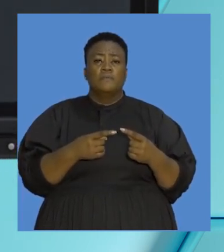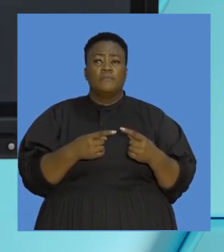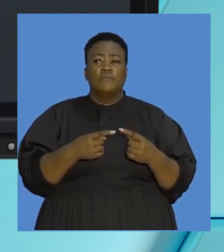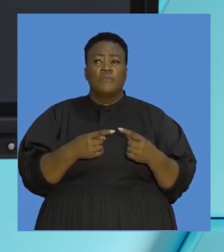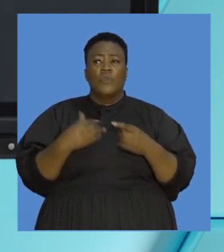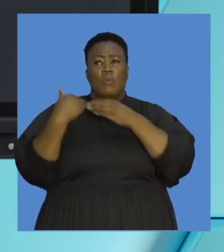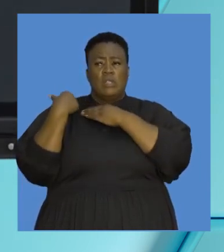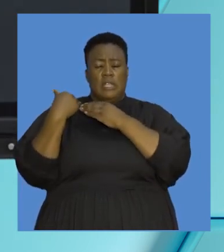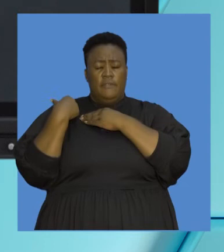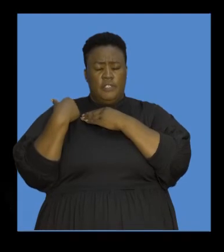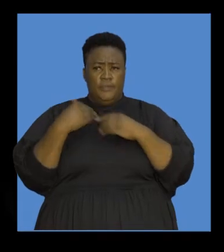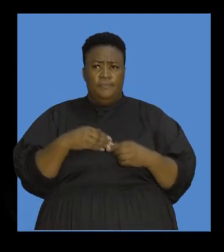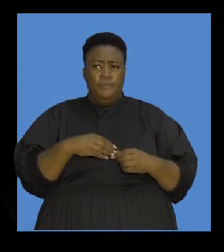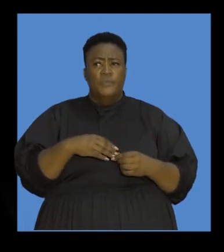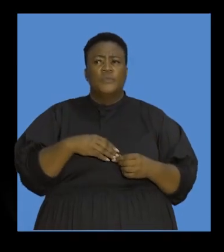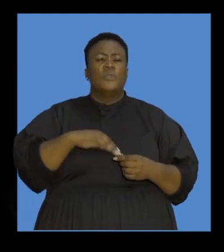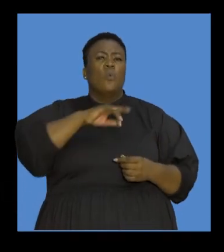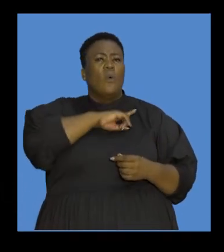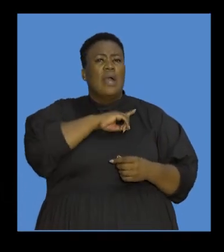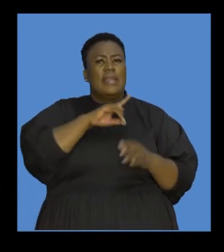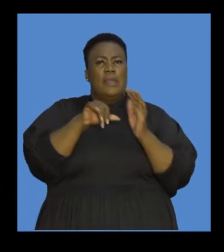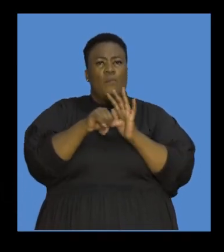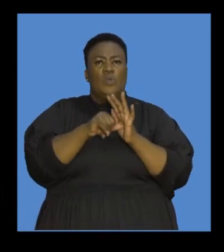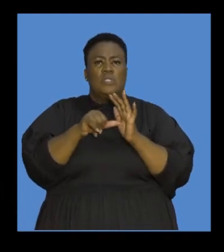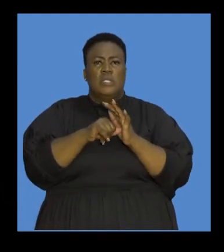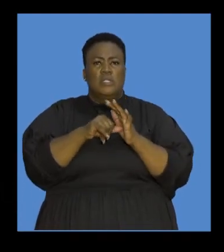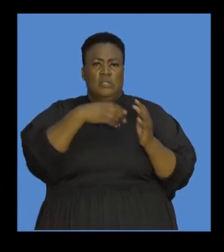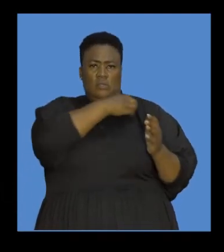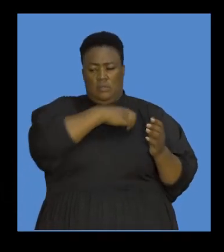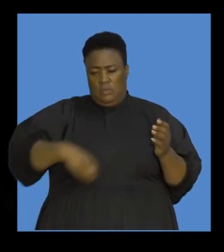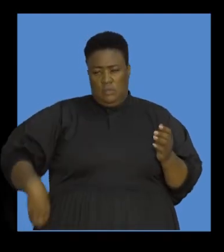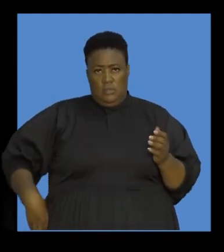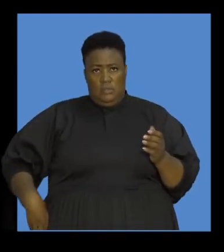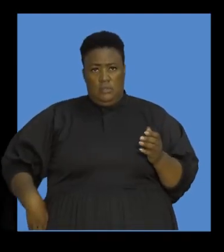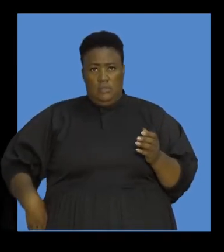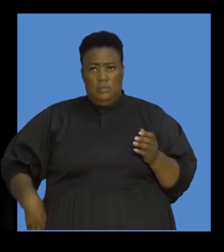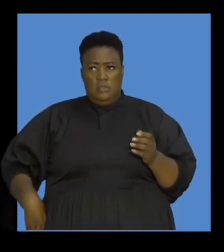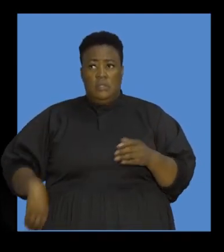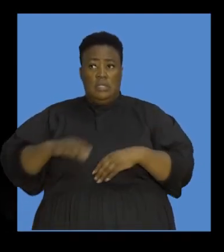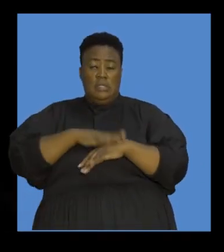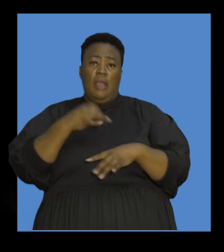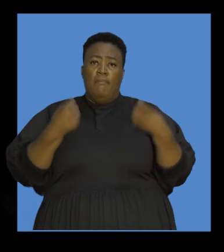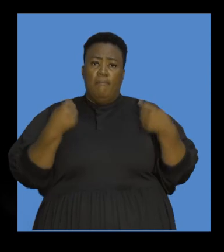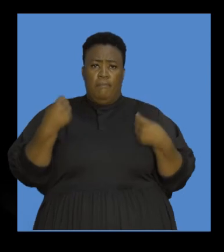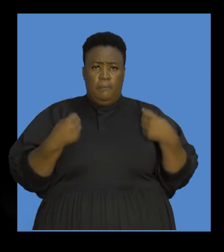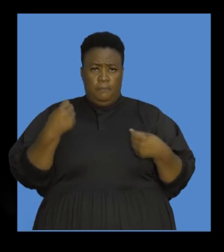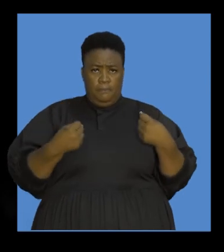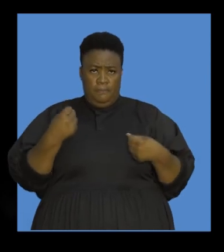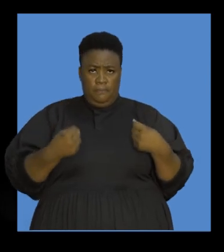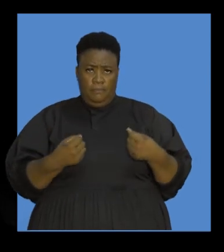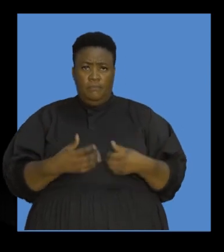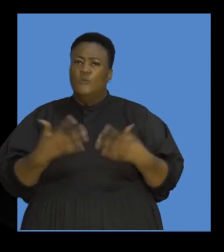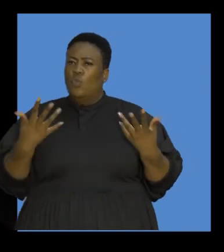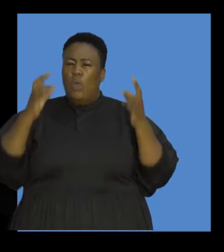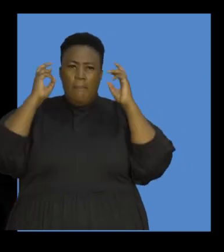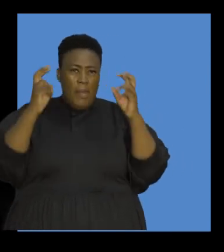why. Explain again. It is important to wear a seatbelt when traveling in a